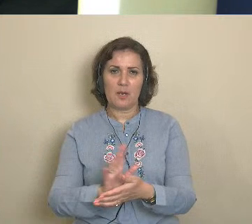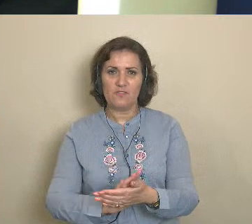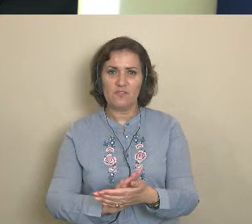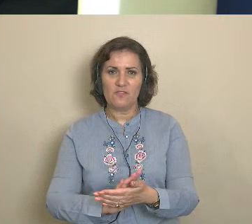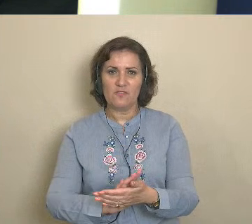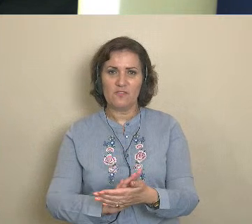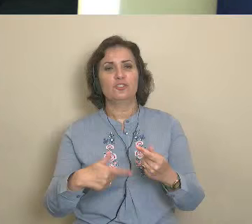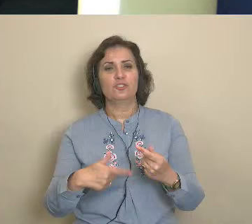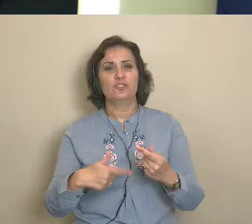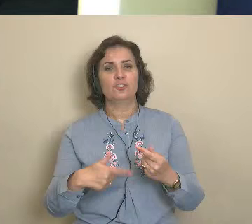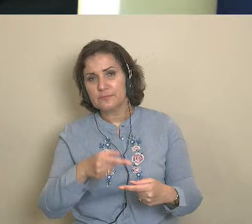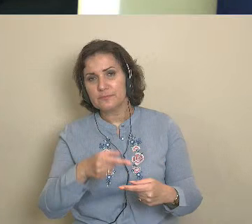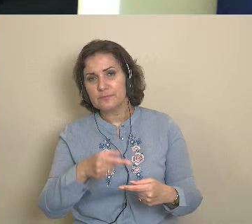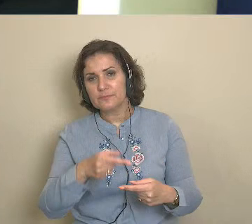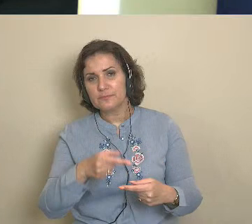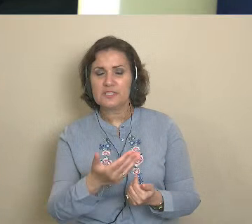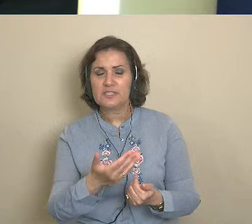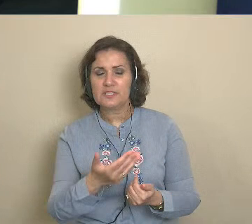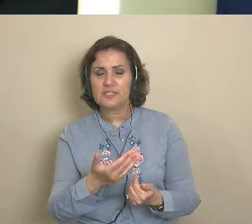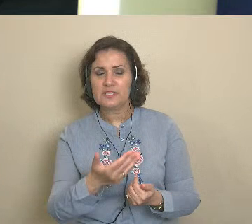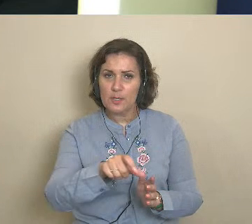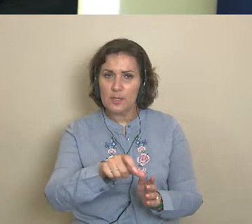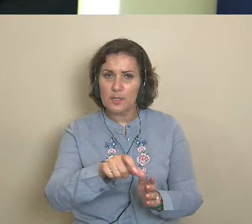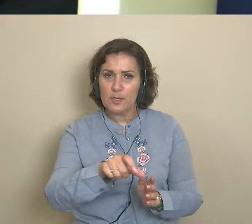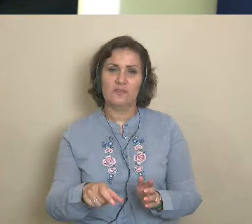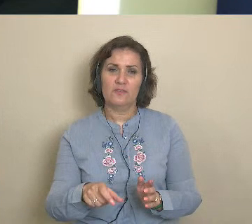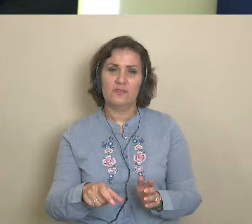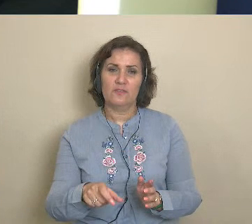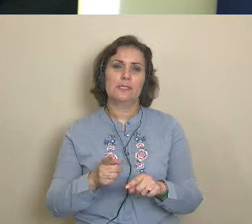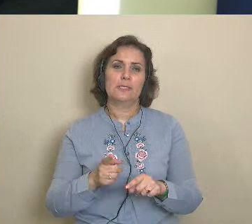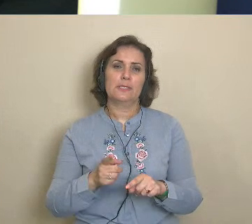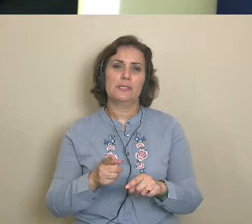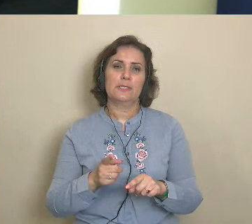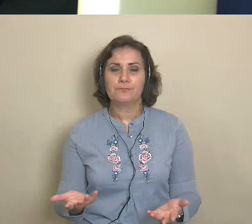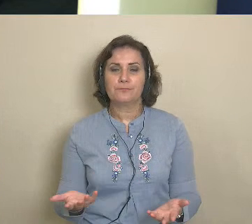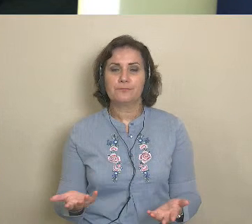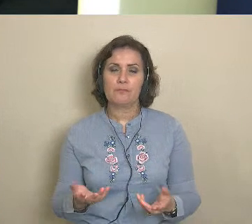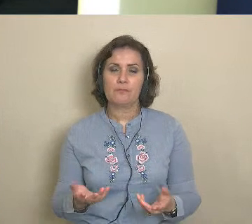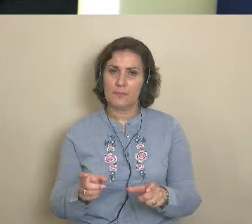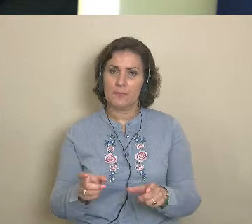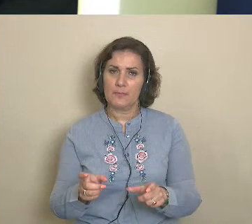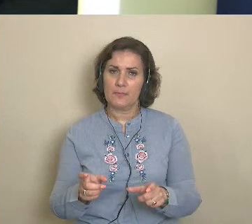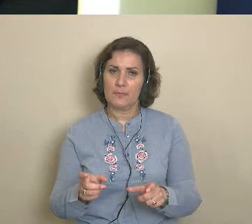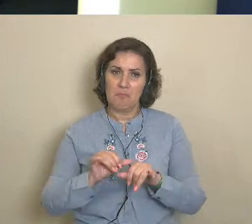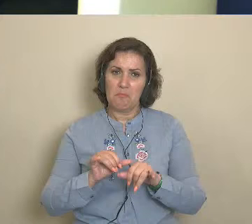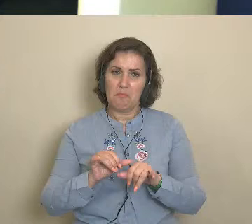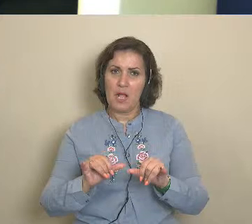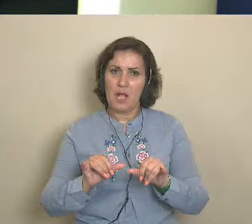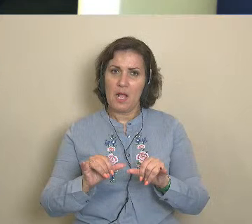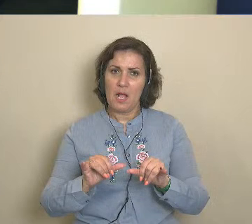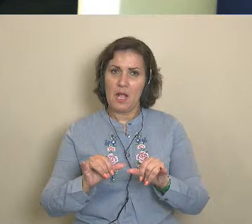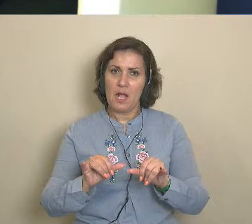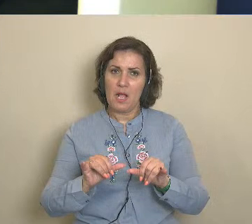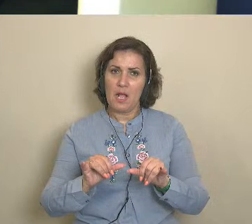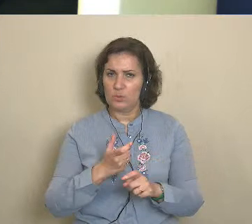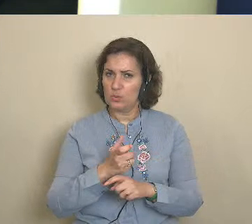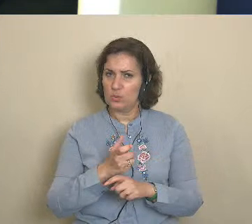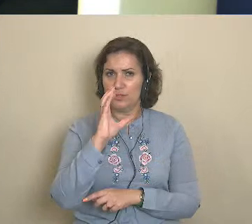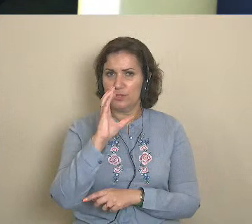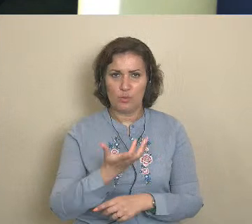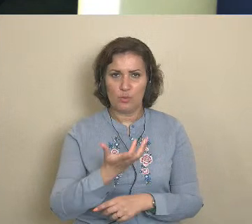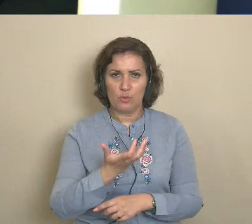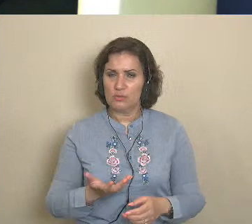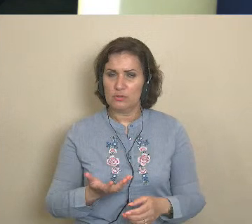ballpoints are attached to the ballot boxes, they have to be disinfected. How often? And the